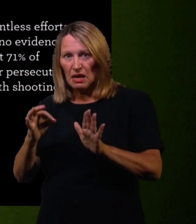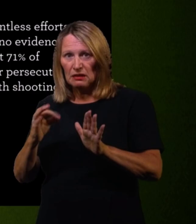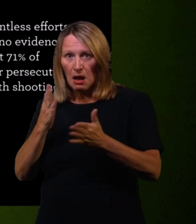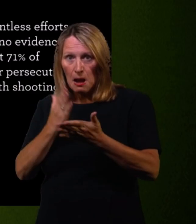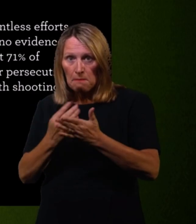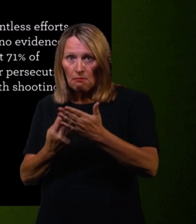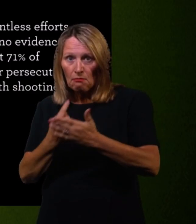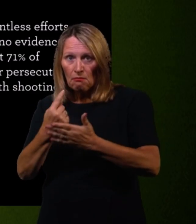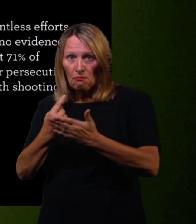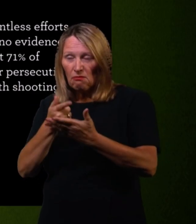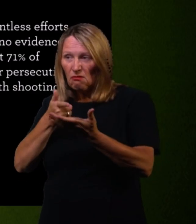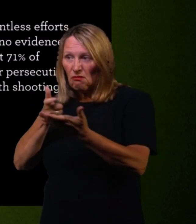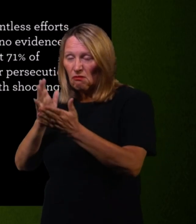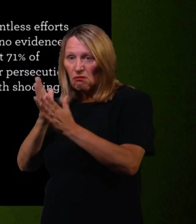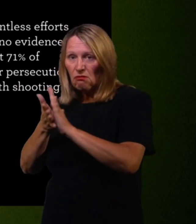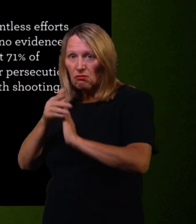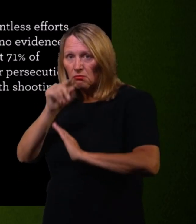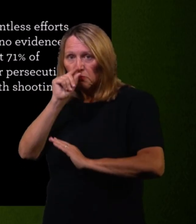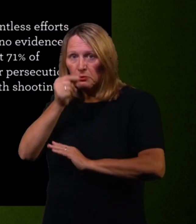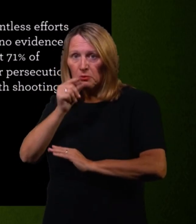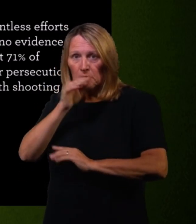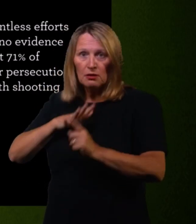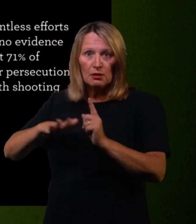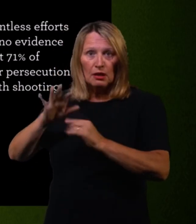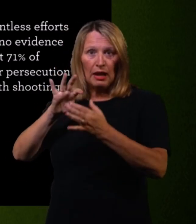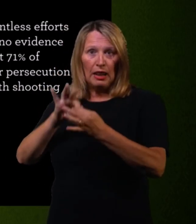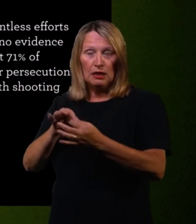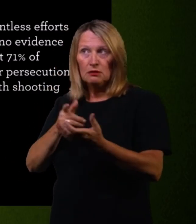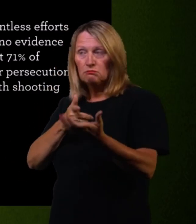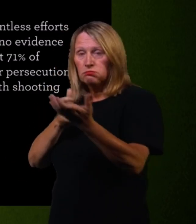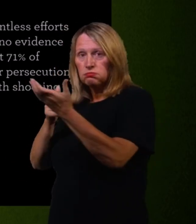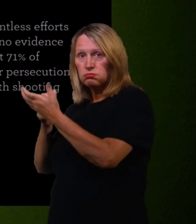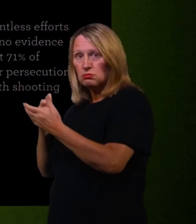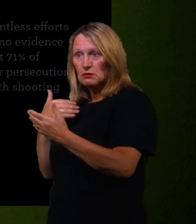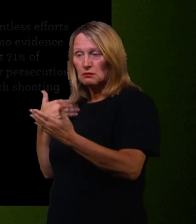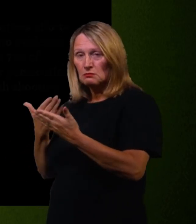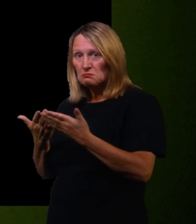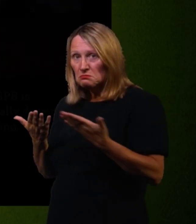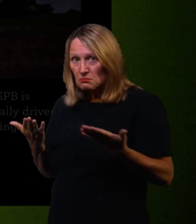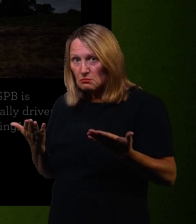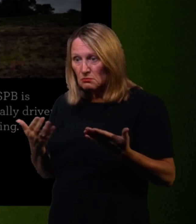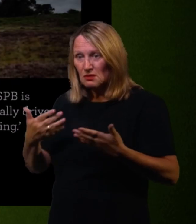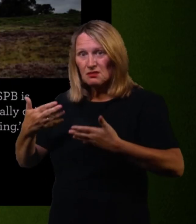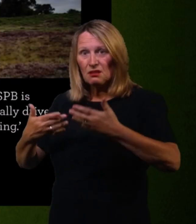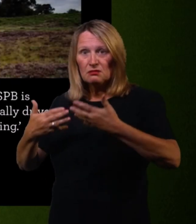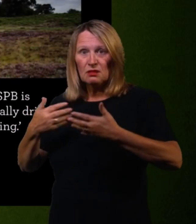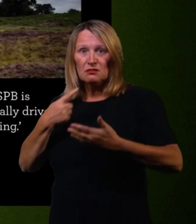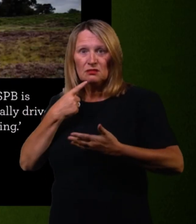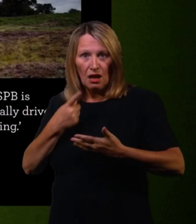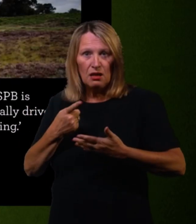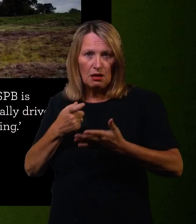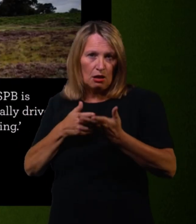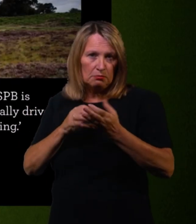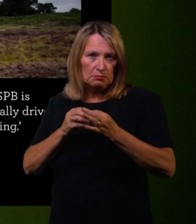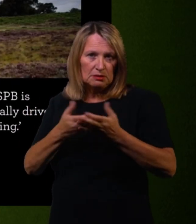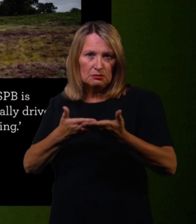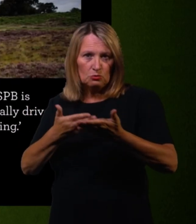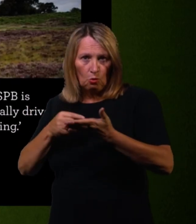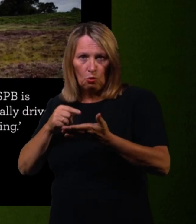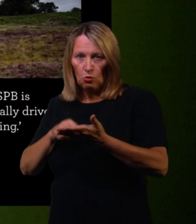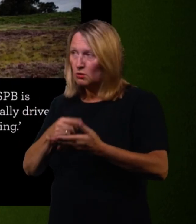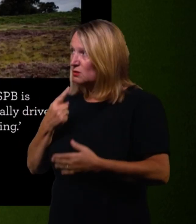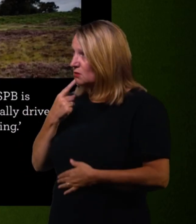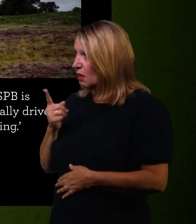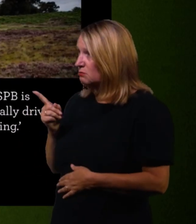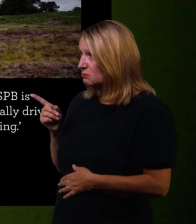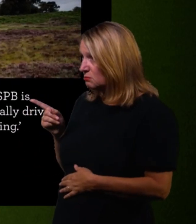71% of those incidents of raptor persecution were related to those with shooting interests. The data used by the RSPB is chosen to